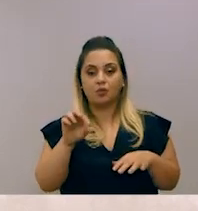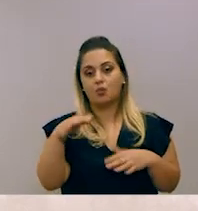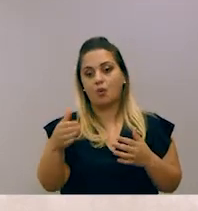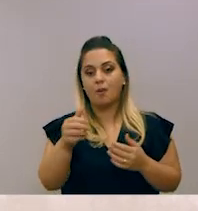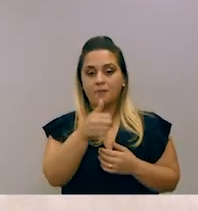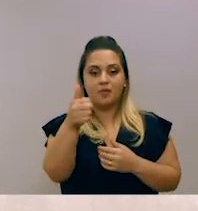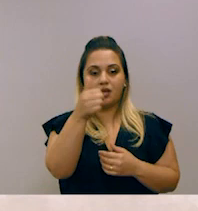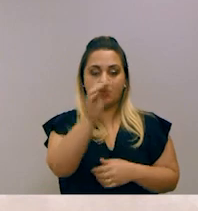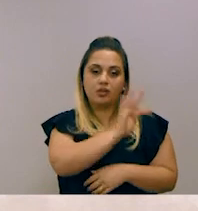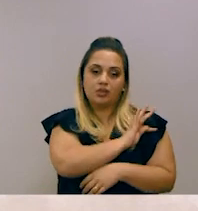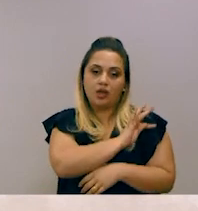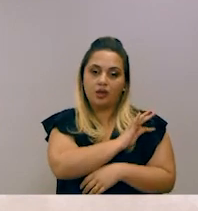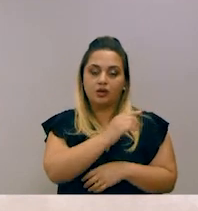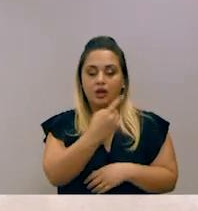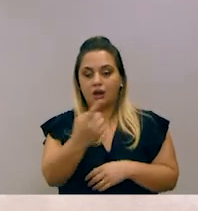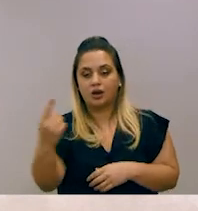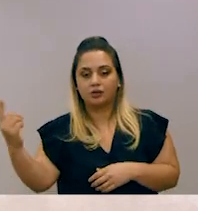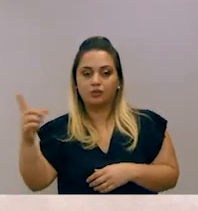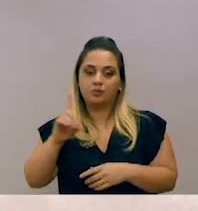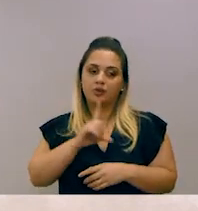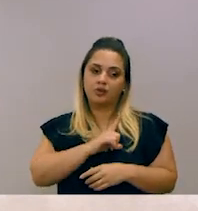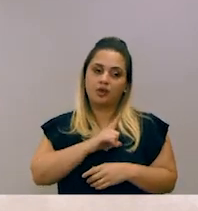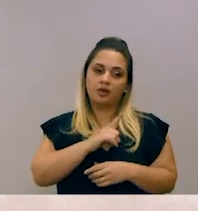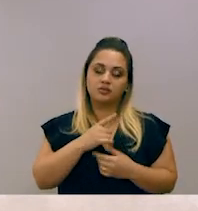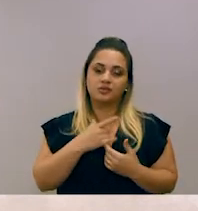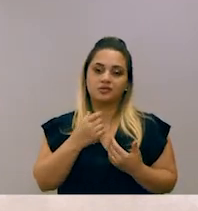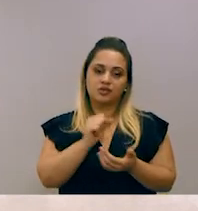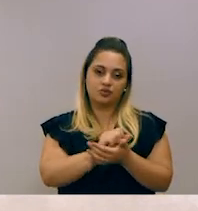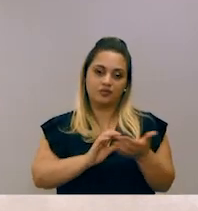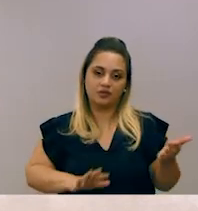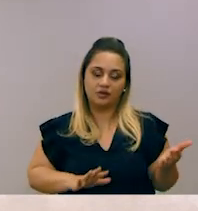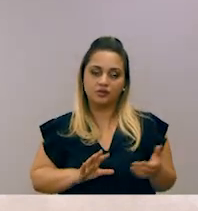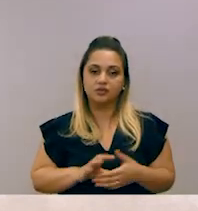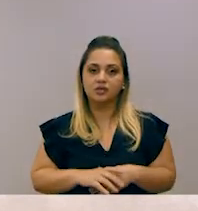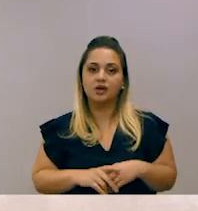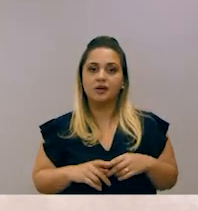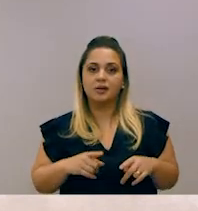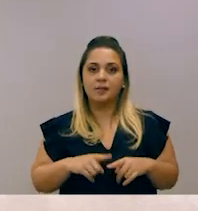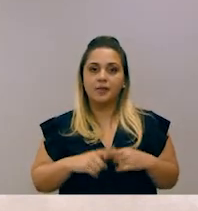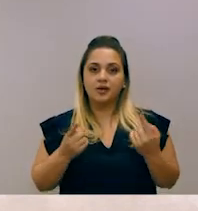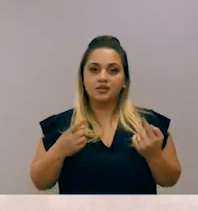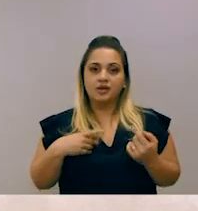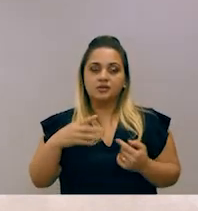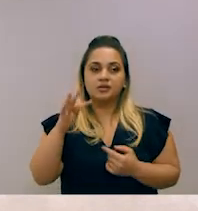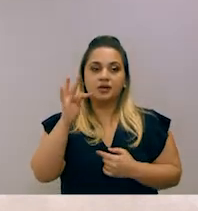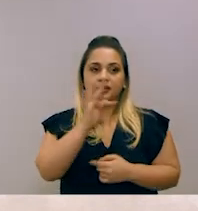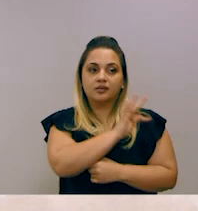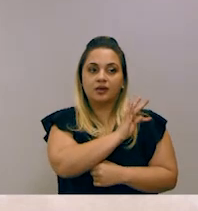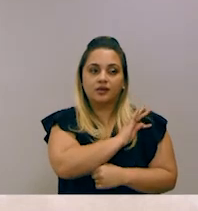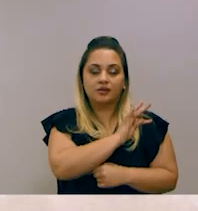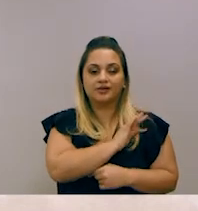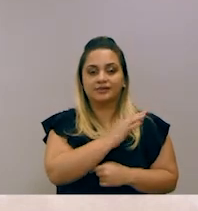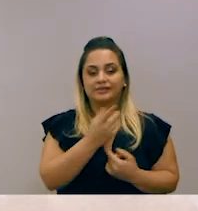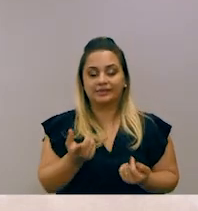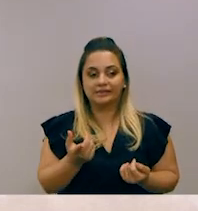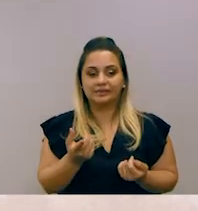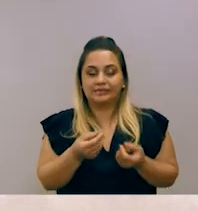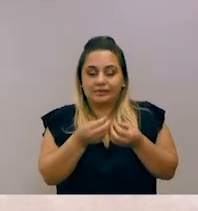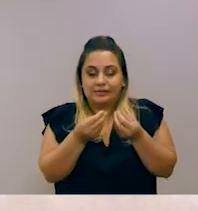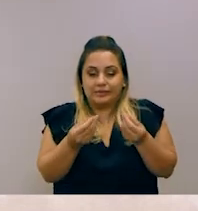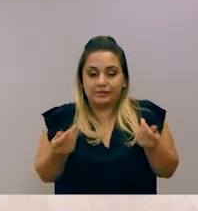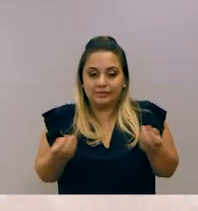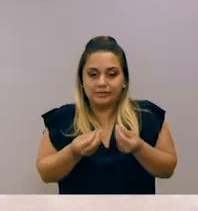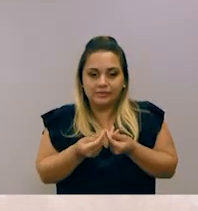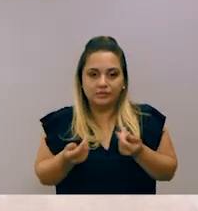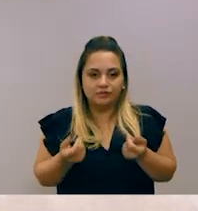We are going to try to identify what is going to be the best technique in each one of these tasks, because the techniques, they are sensitive